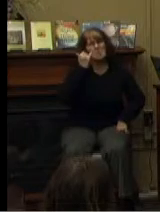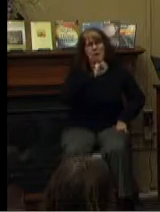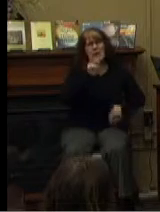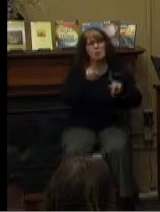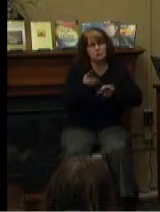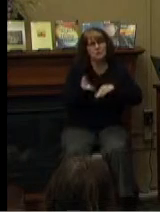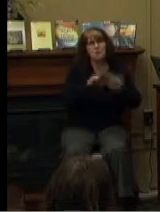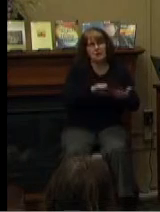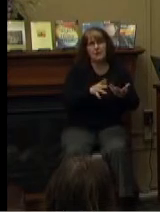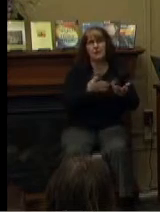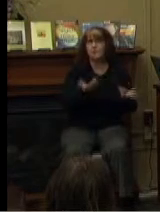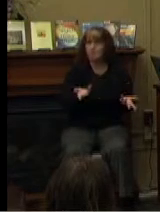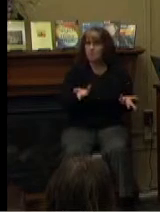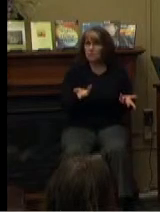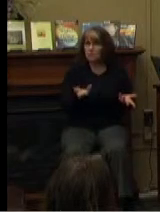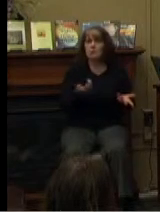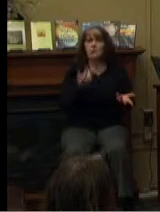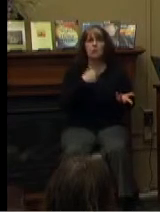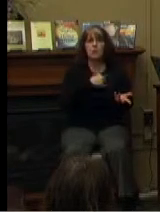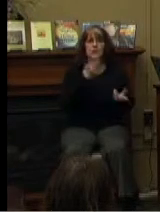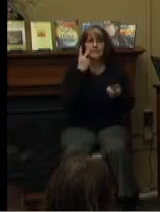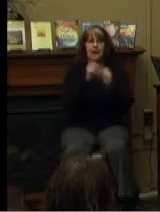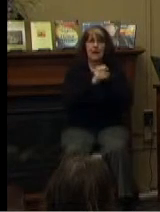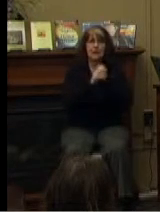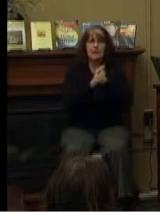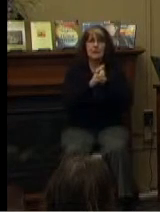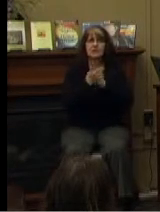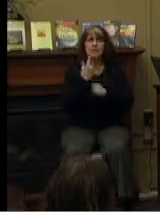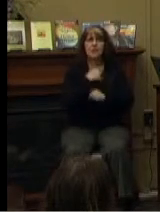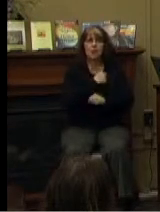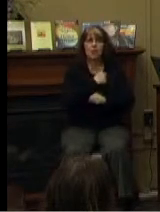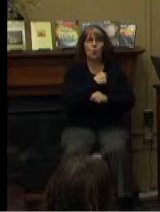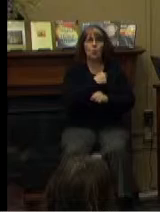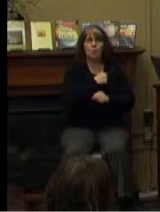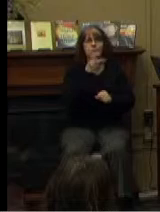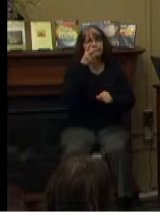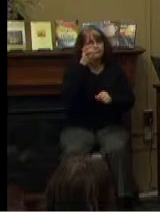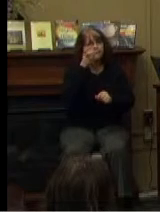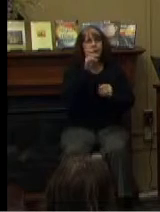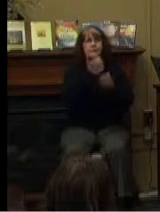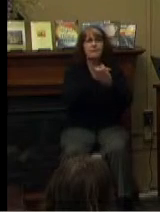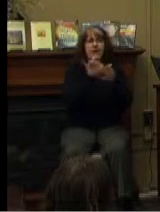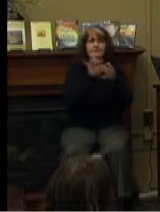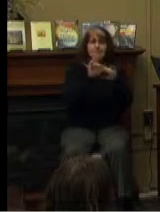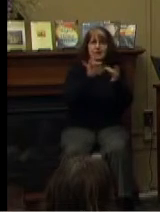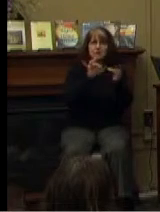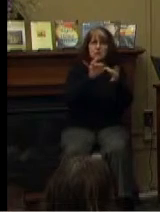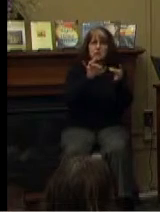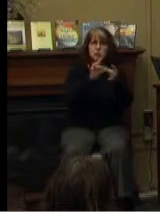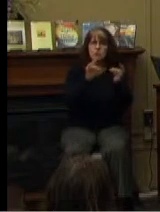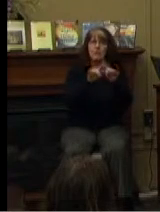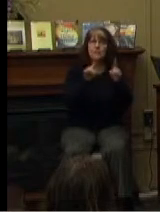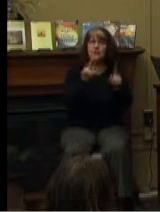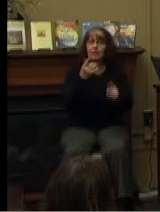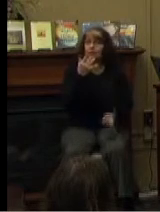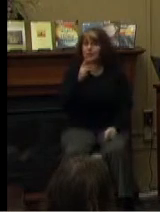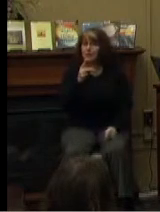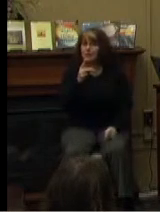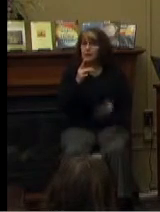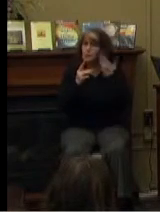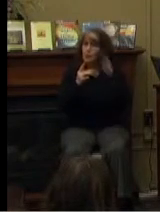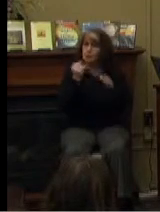we send when we see advertising and stuff like that represented in our media. But luckily, I don't know if you guys